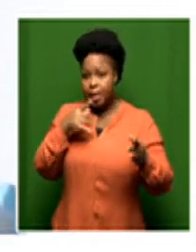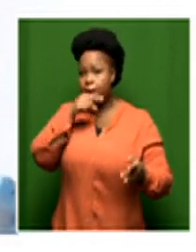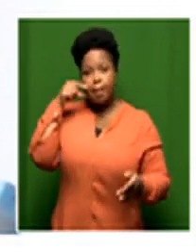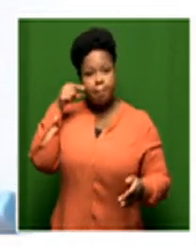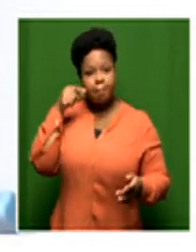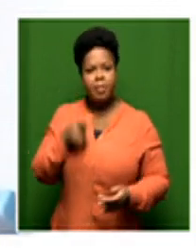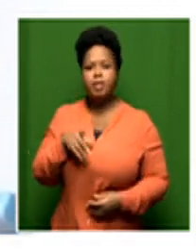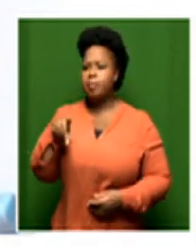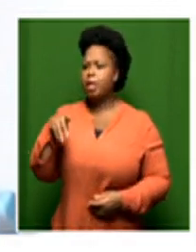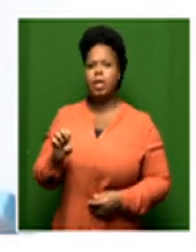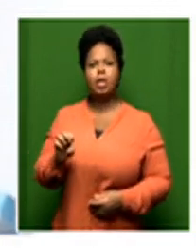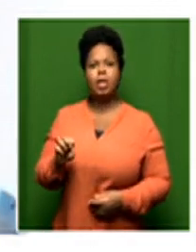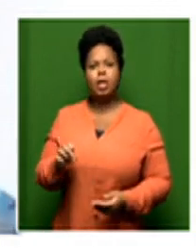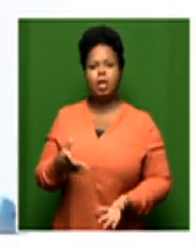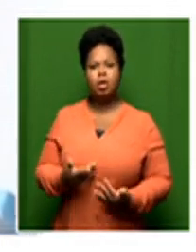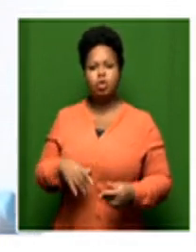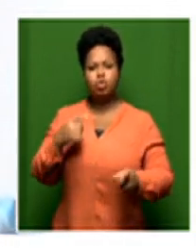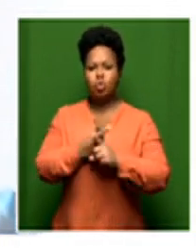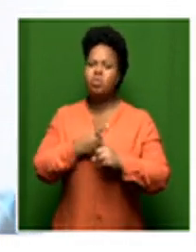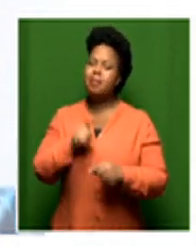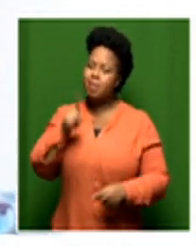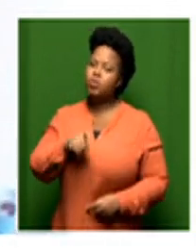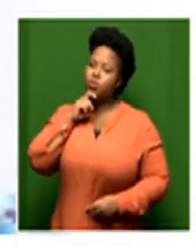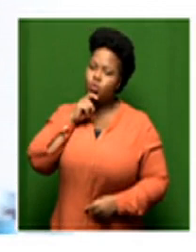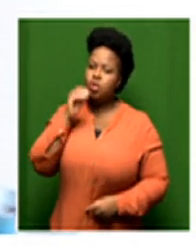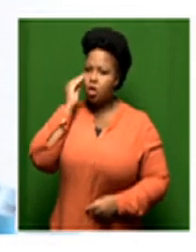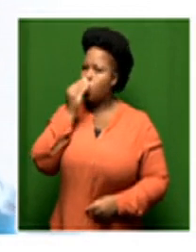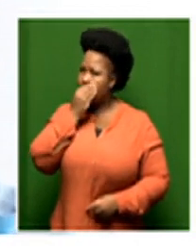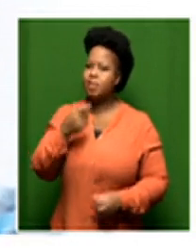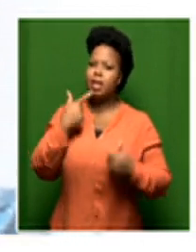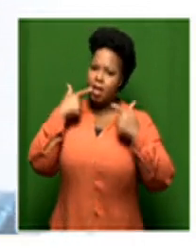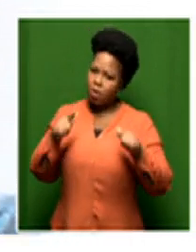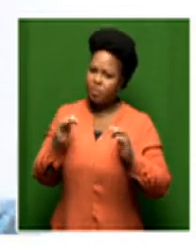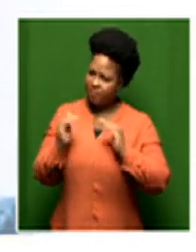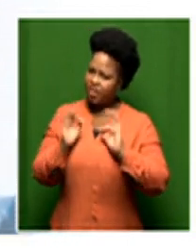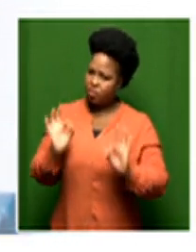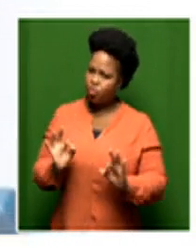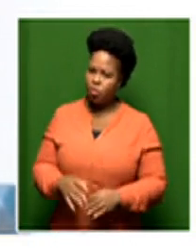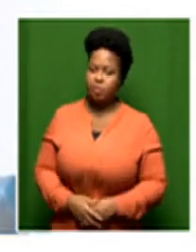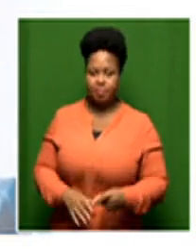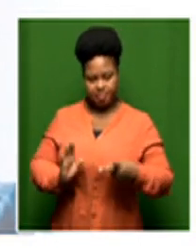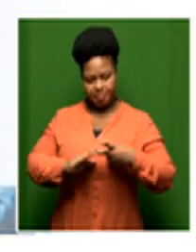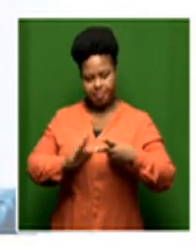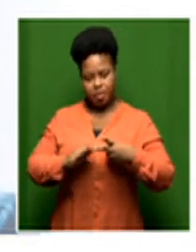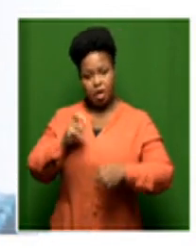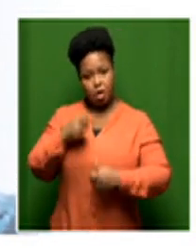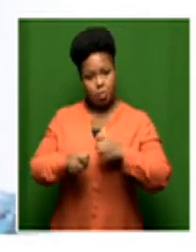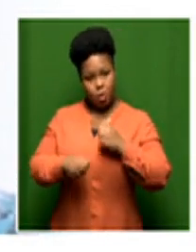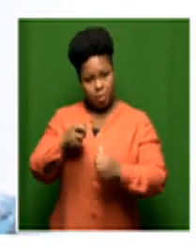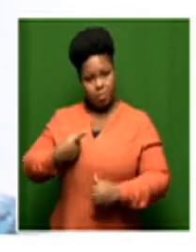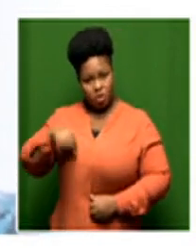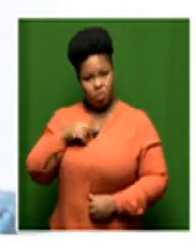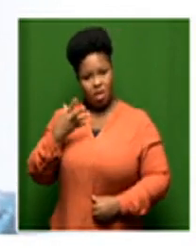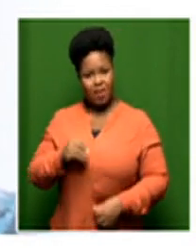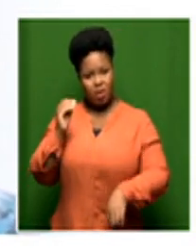name, Port Elizabeth, they're supposed to use the Khoisan language, and I think that's fair. Yeah. The second issue we are